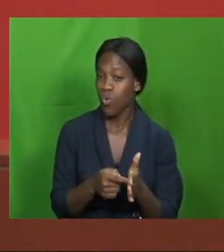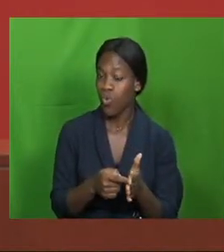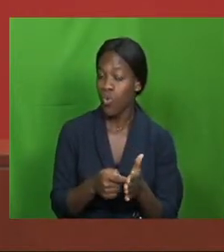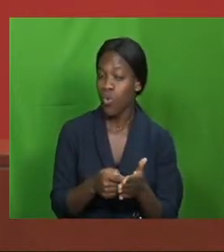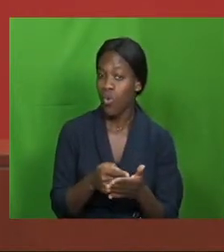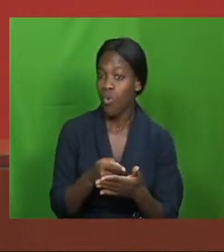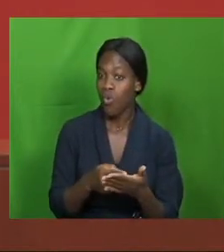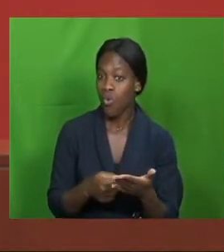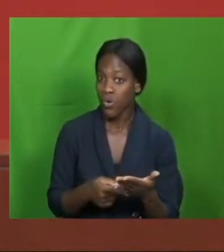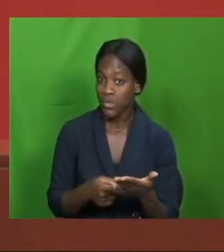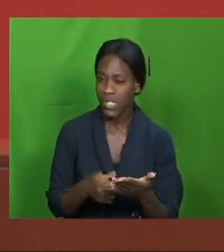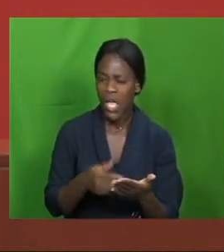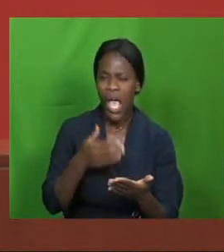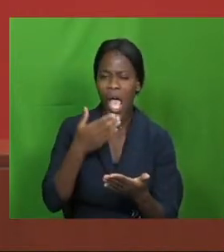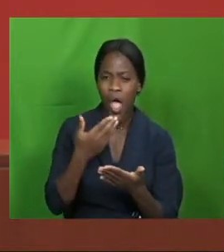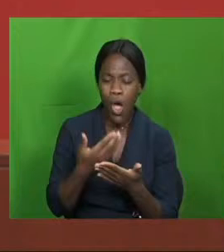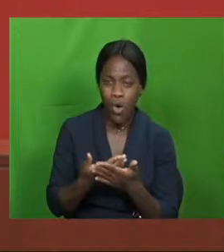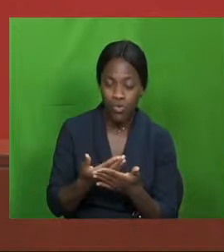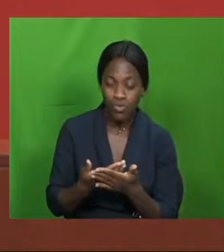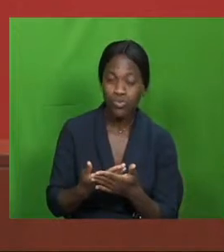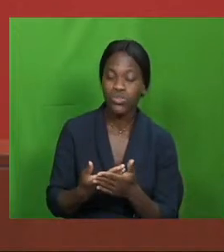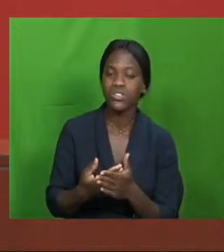conjunctive article.